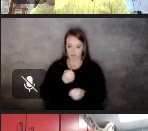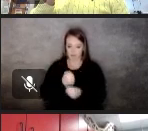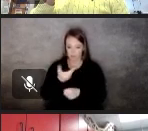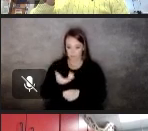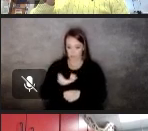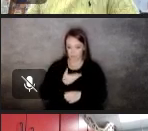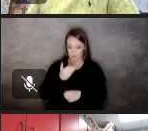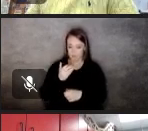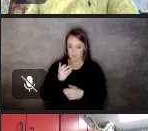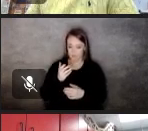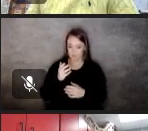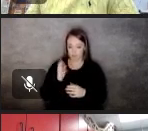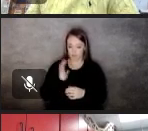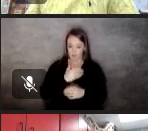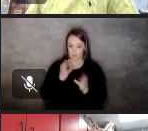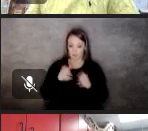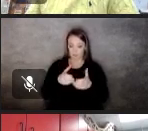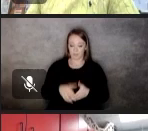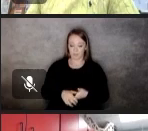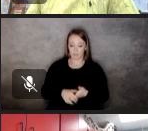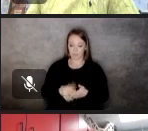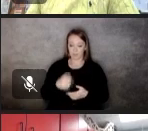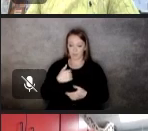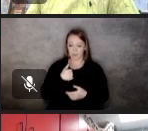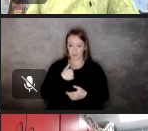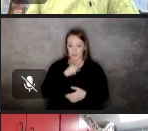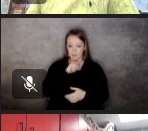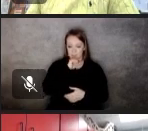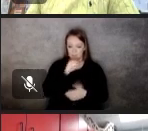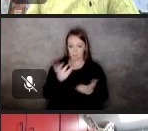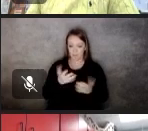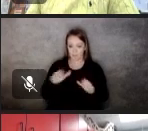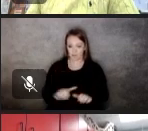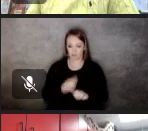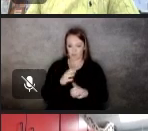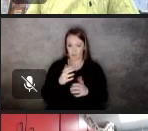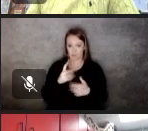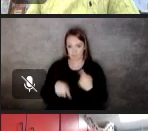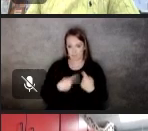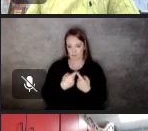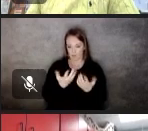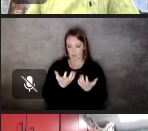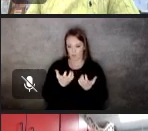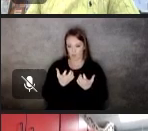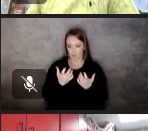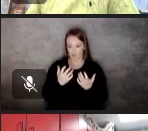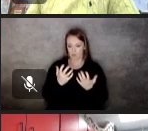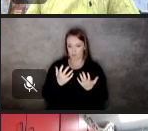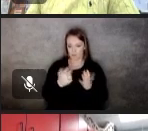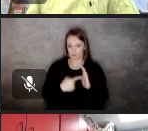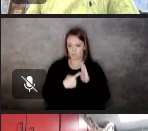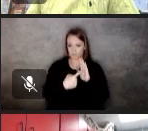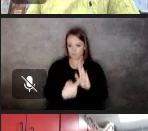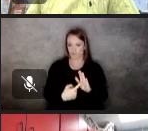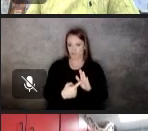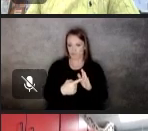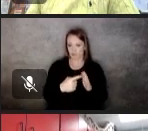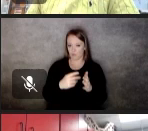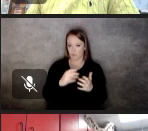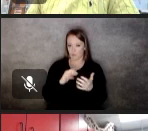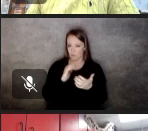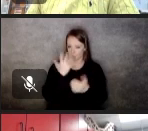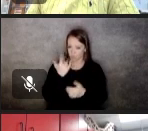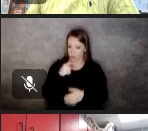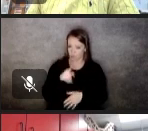I think also I love what you're doing about when you said you wanted to shine a light on why we do choose to stay. I think